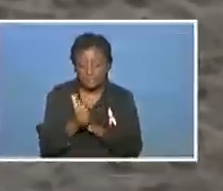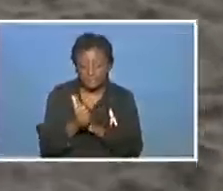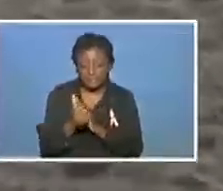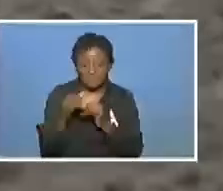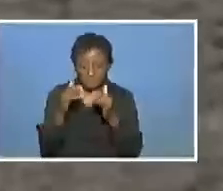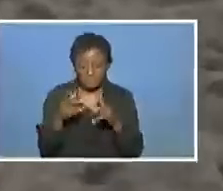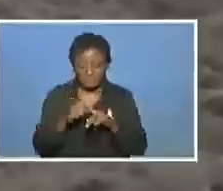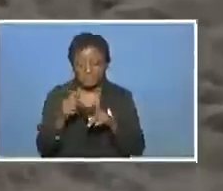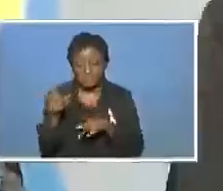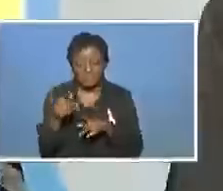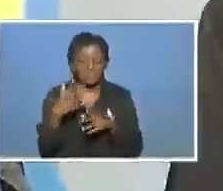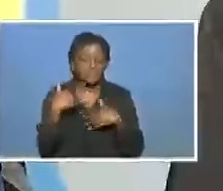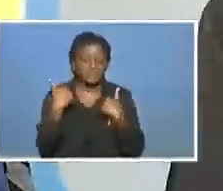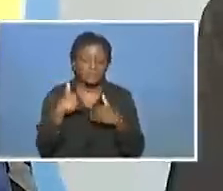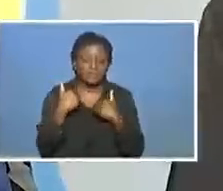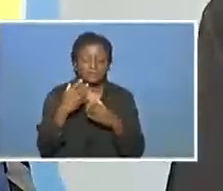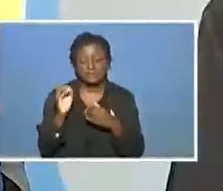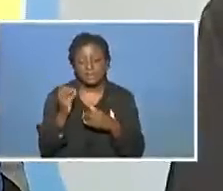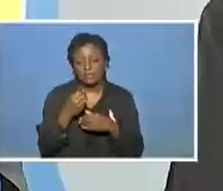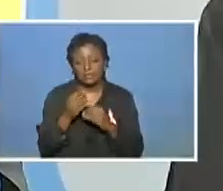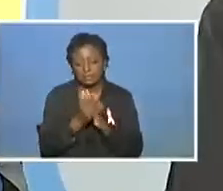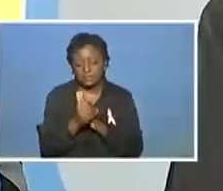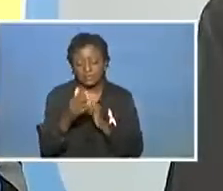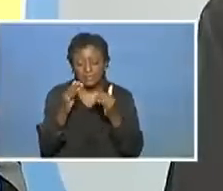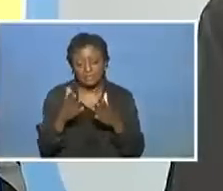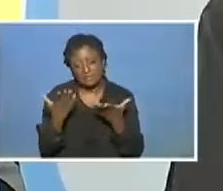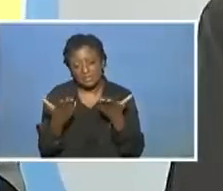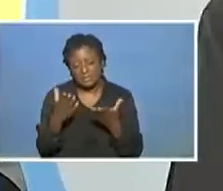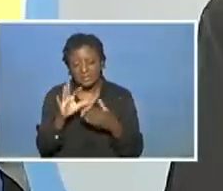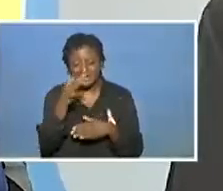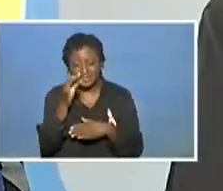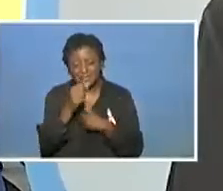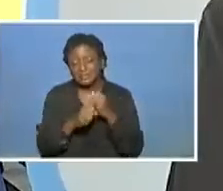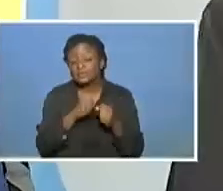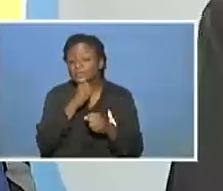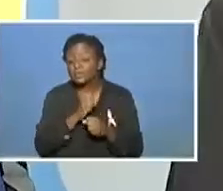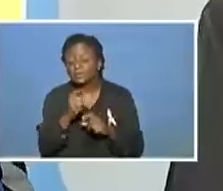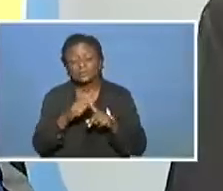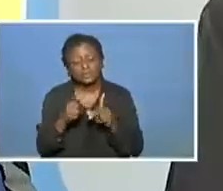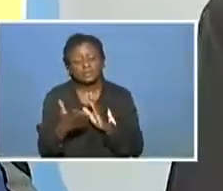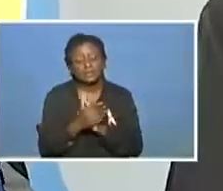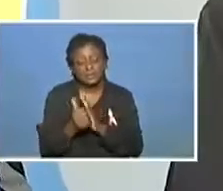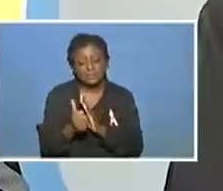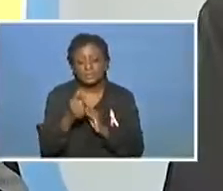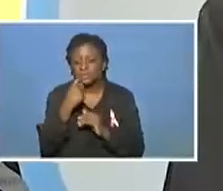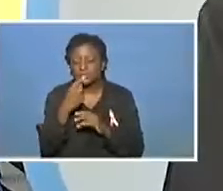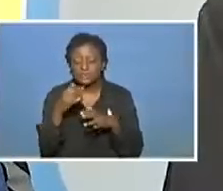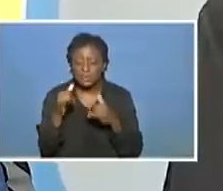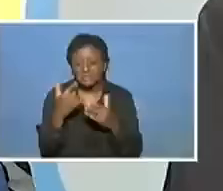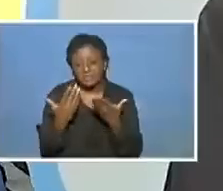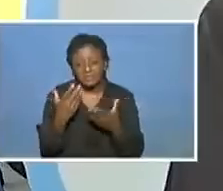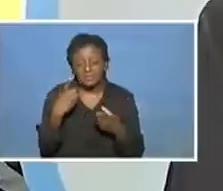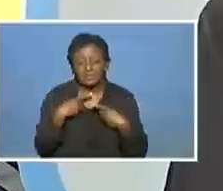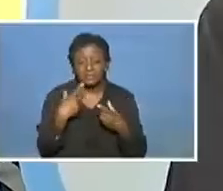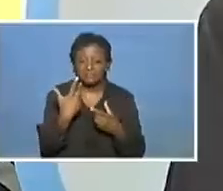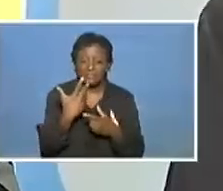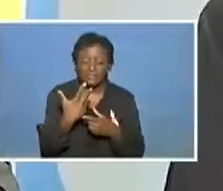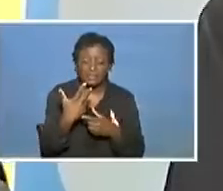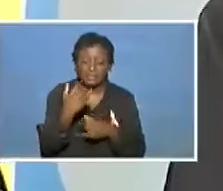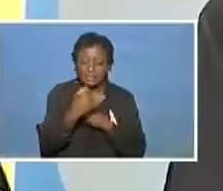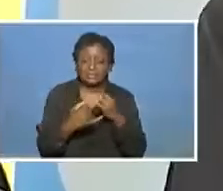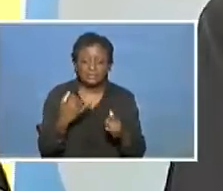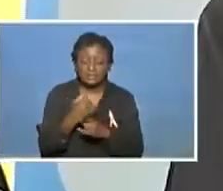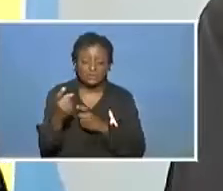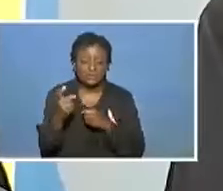young. So our veteran player might be 19 years old, but they're a veteran player who's been playing who's had maybe like 3 international competitions this